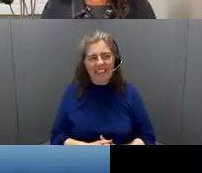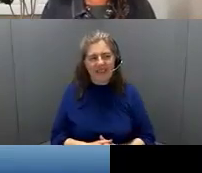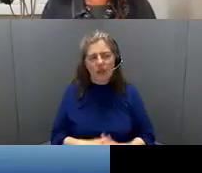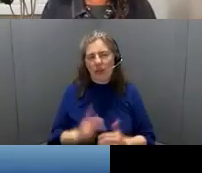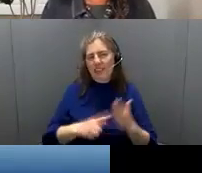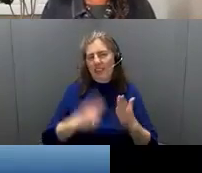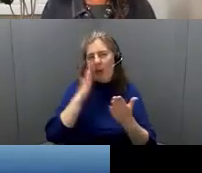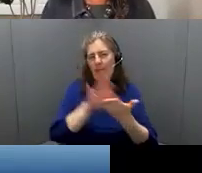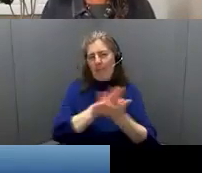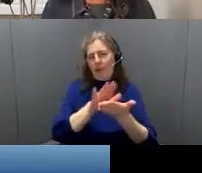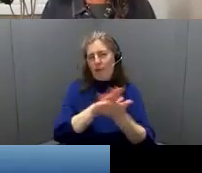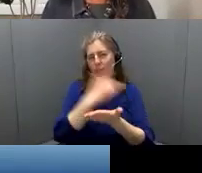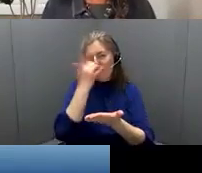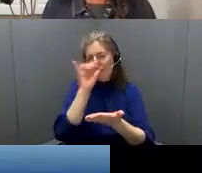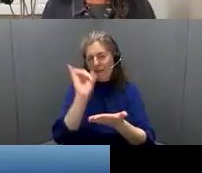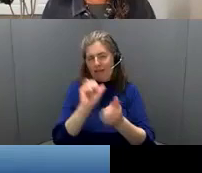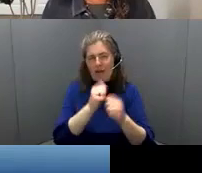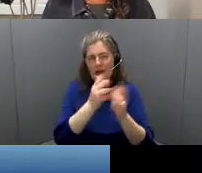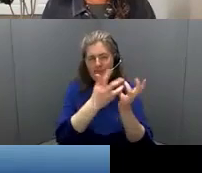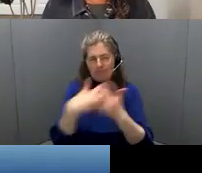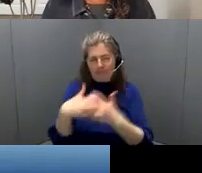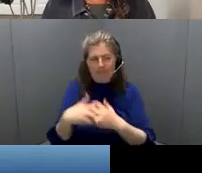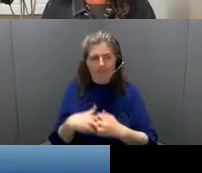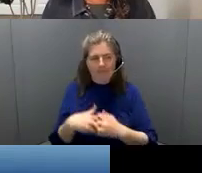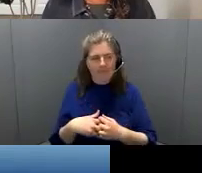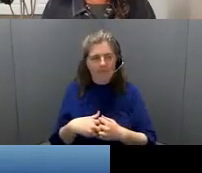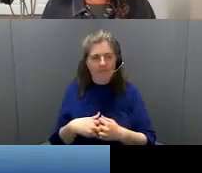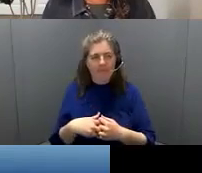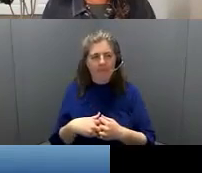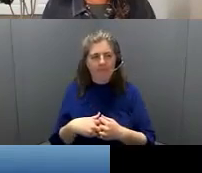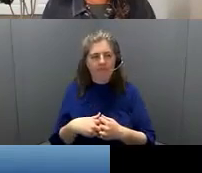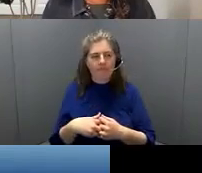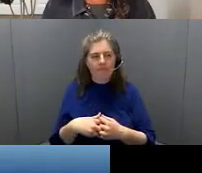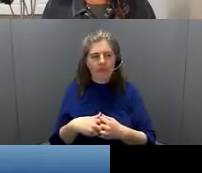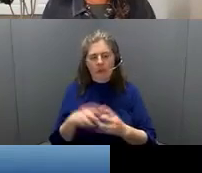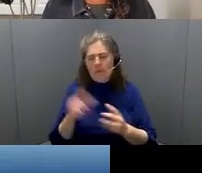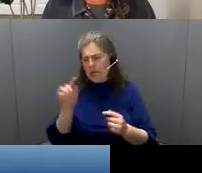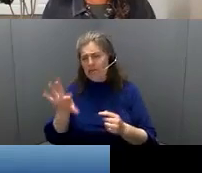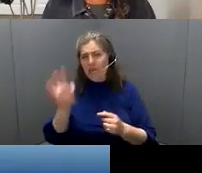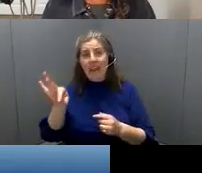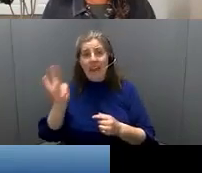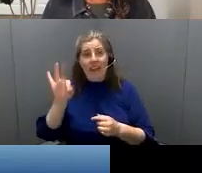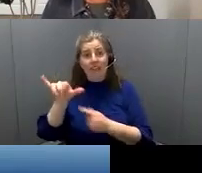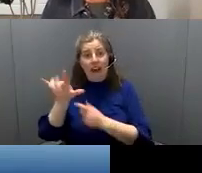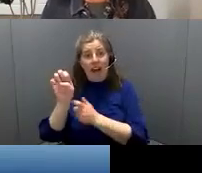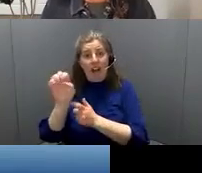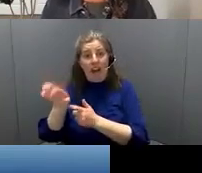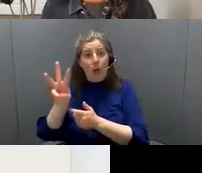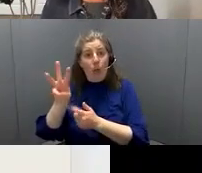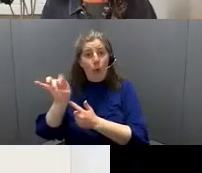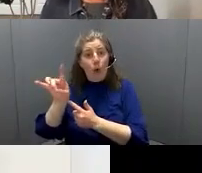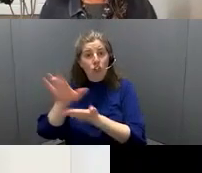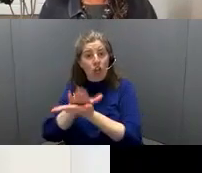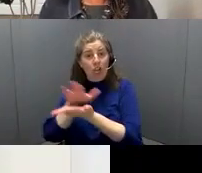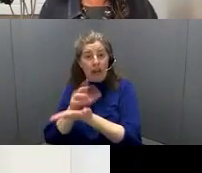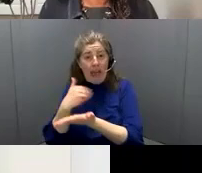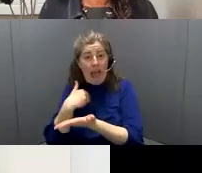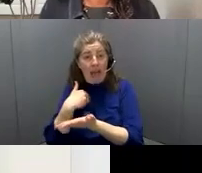paper works. Okay, I'm going to go and I'm going to go to that file, that Word document.